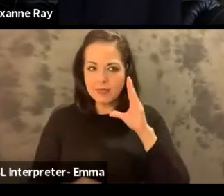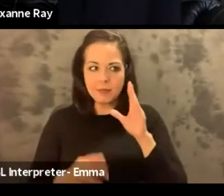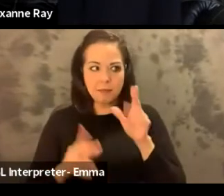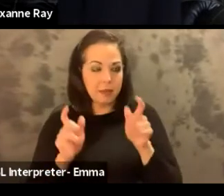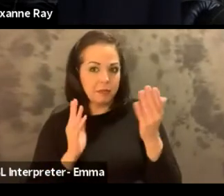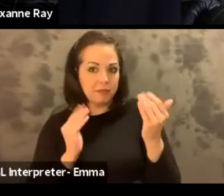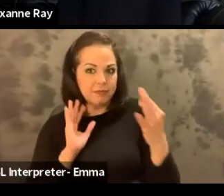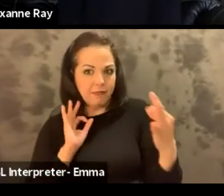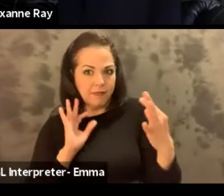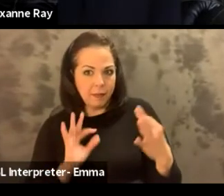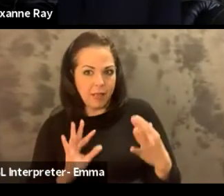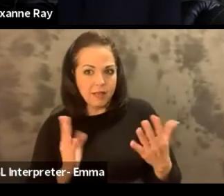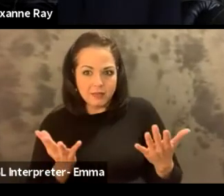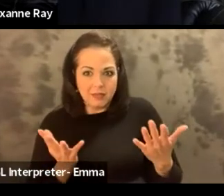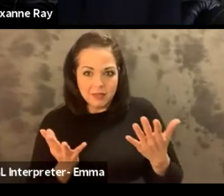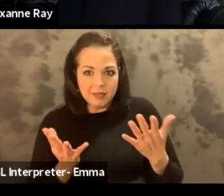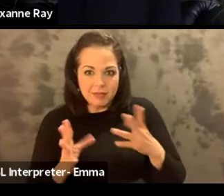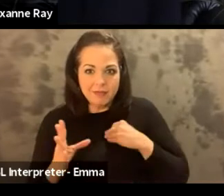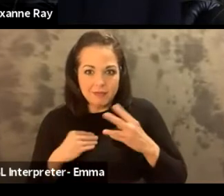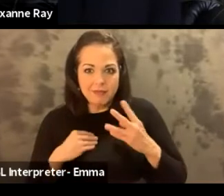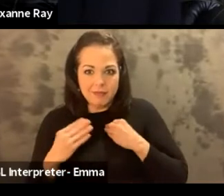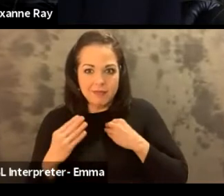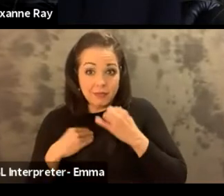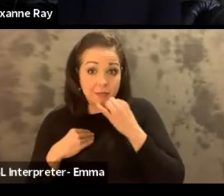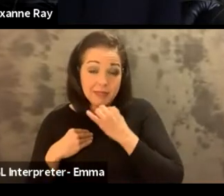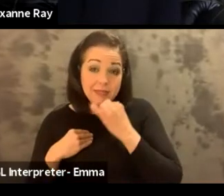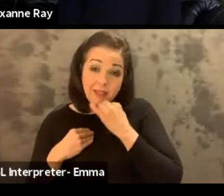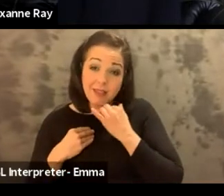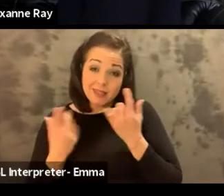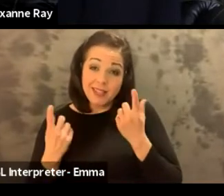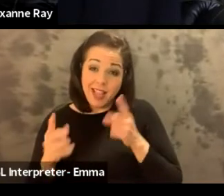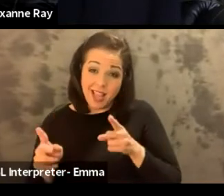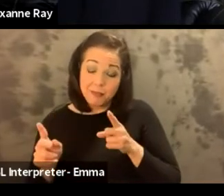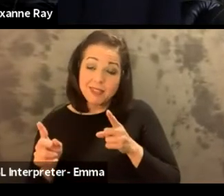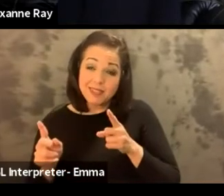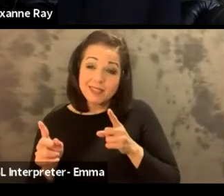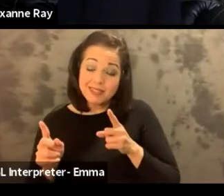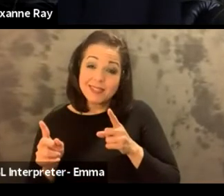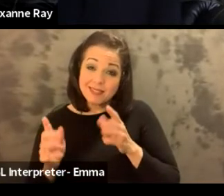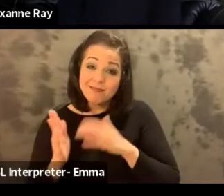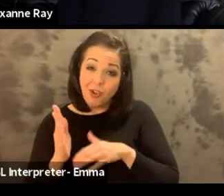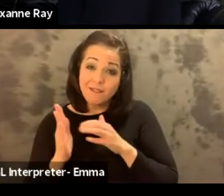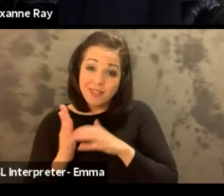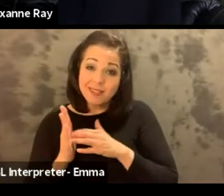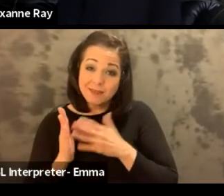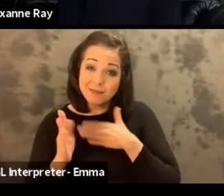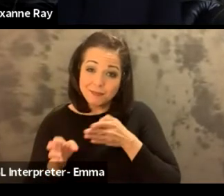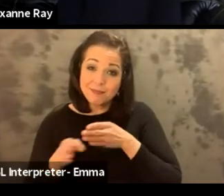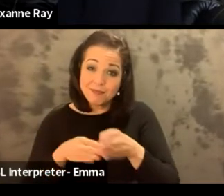made that mistake, because that's happened not infrequently in my career.